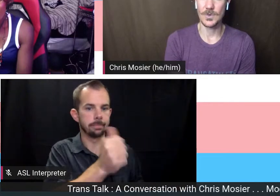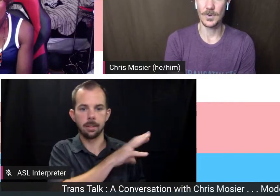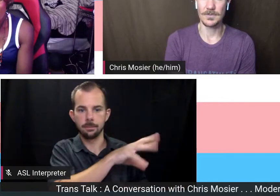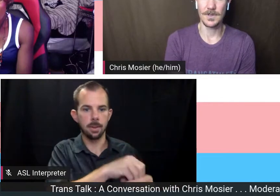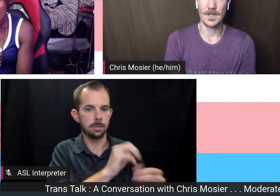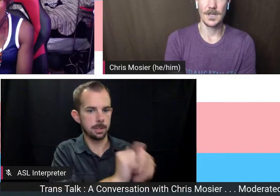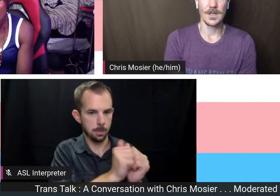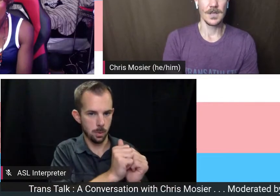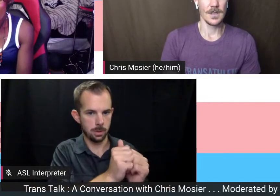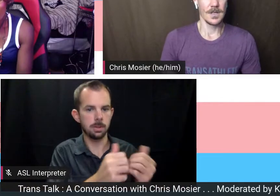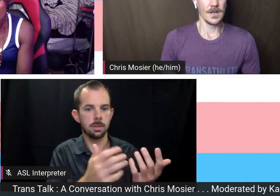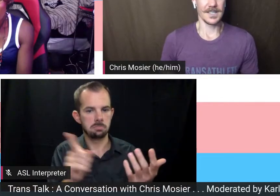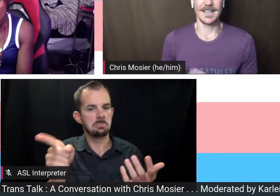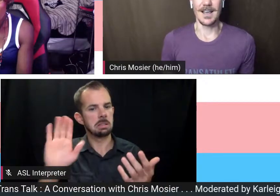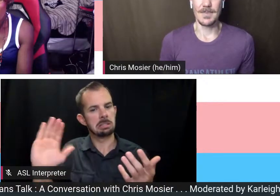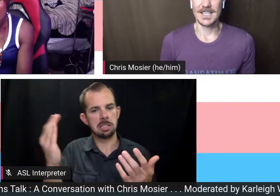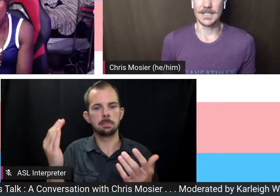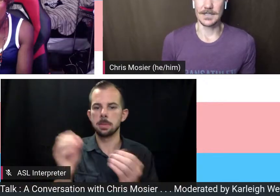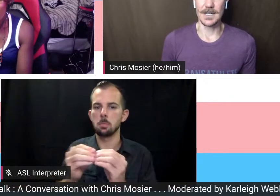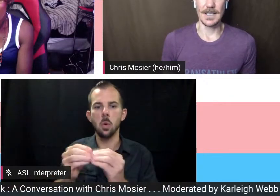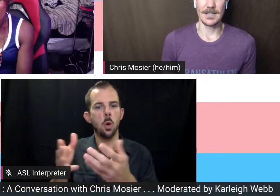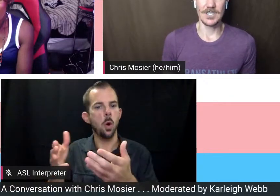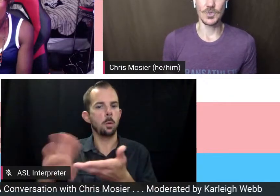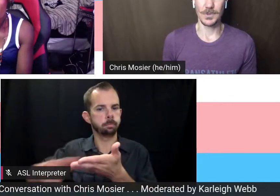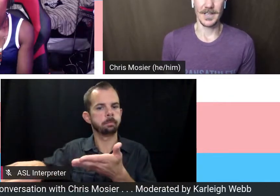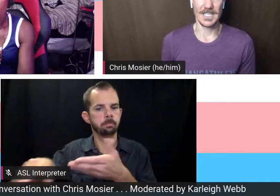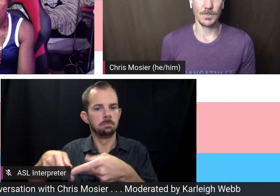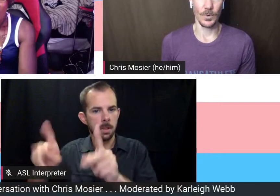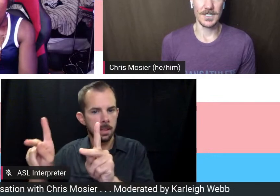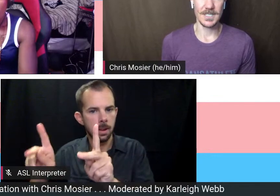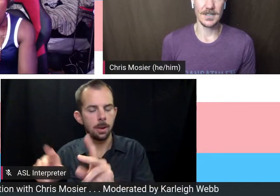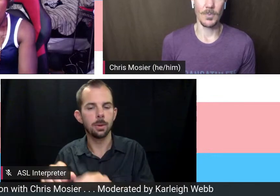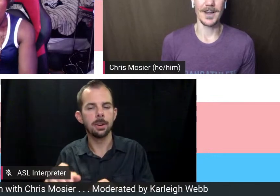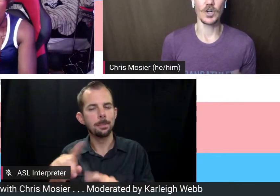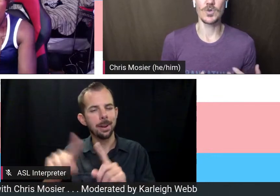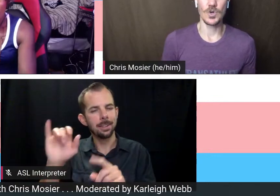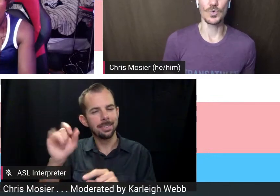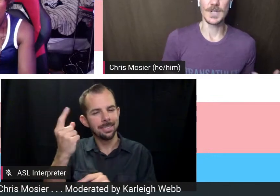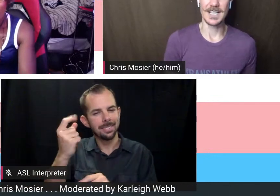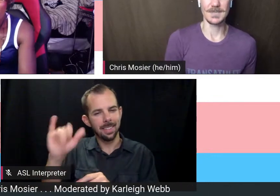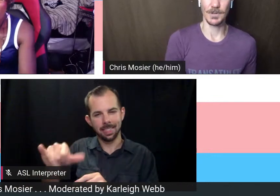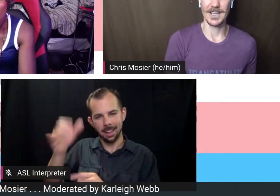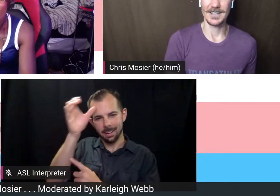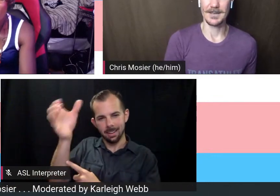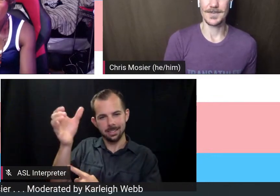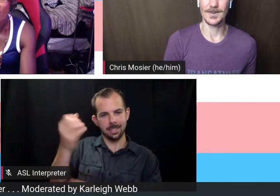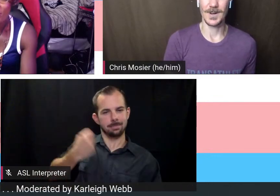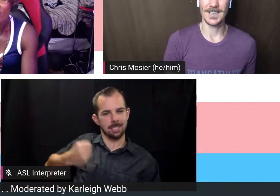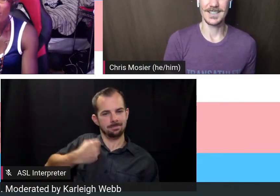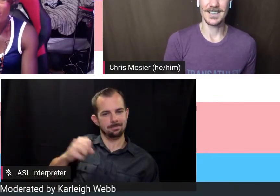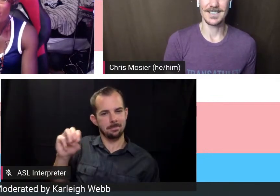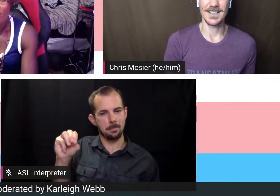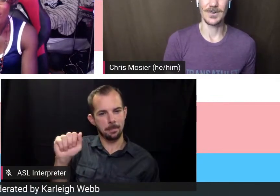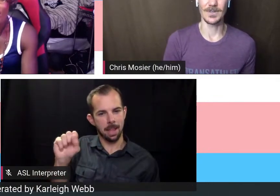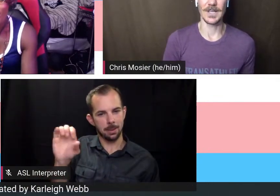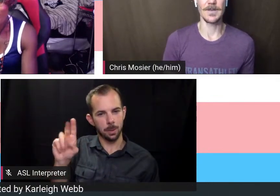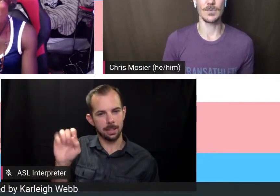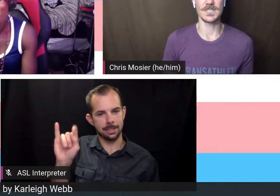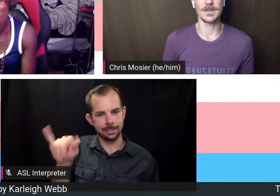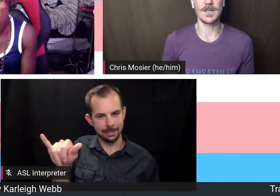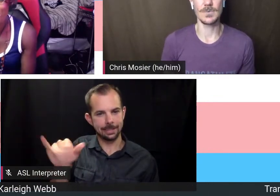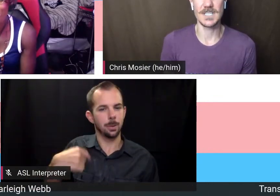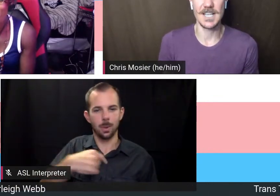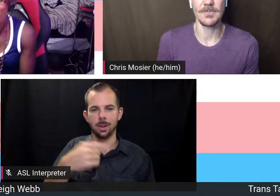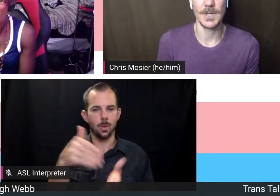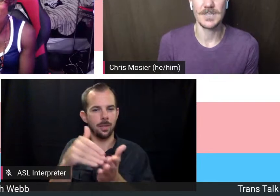we sort of assign masculinity to playing sports, no matter who it is playing them, right? And so, like,